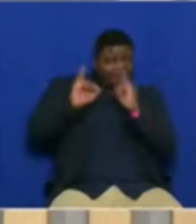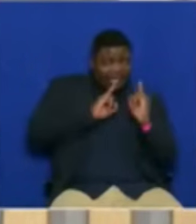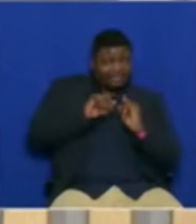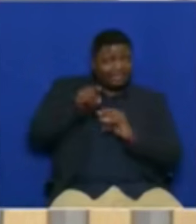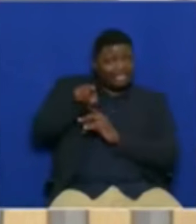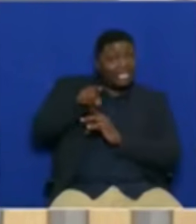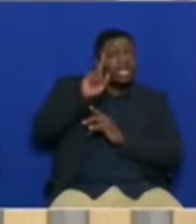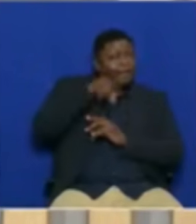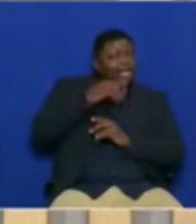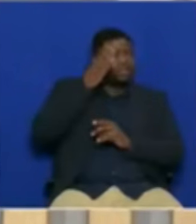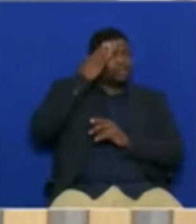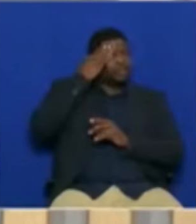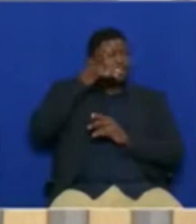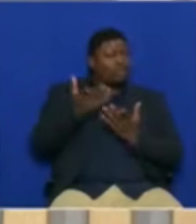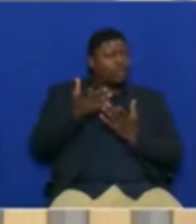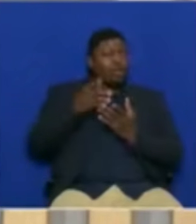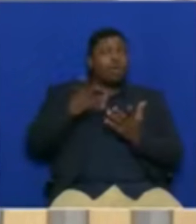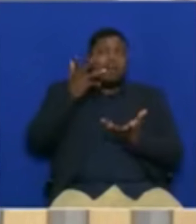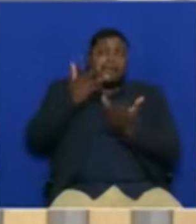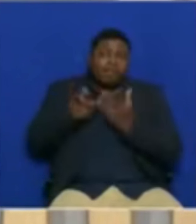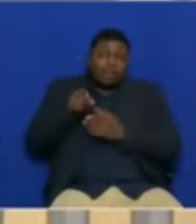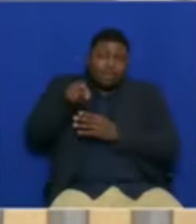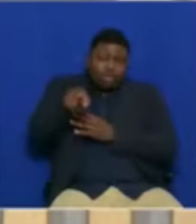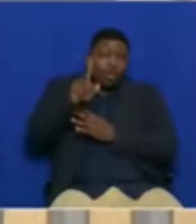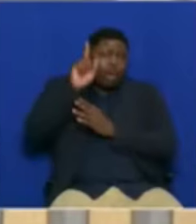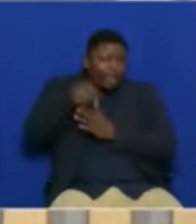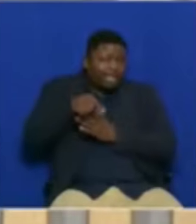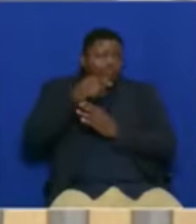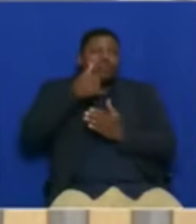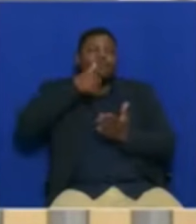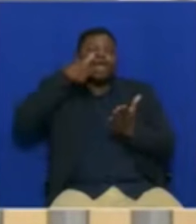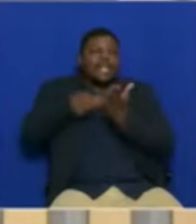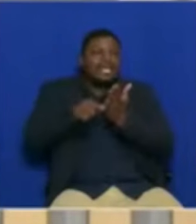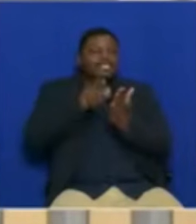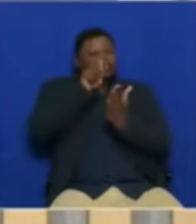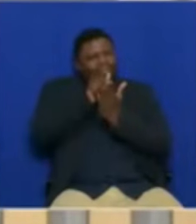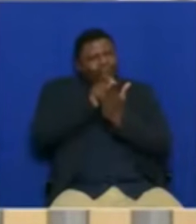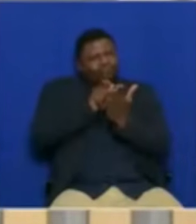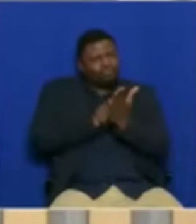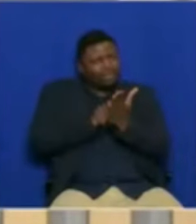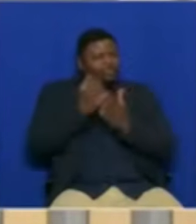letter addressed to the panel that Ms. Mokwele